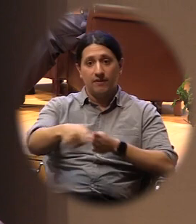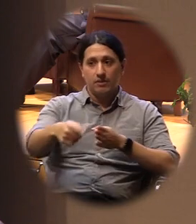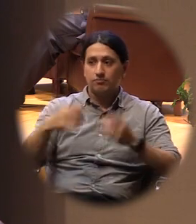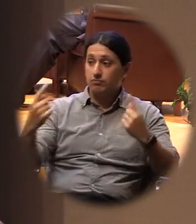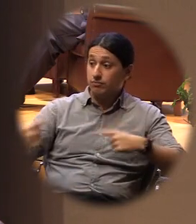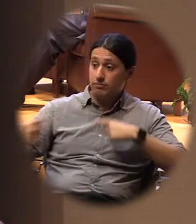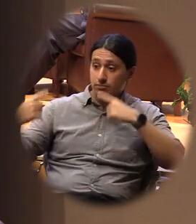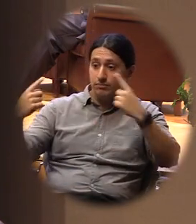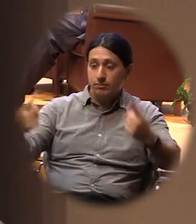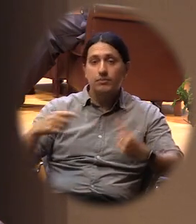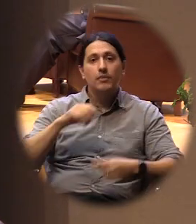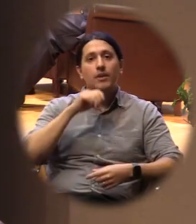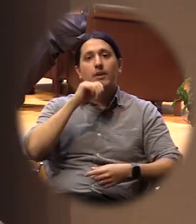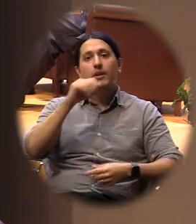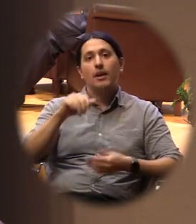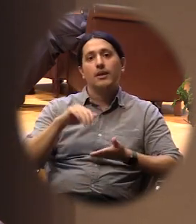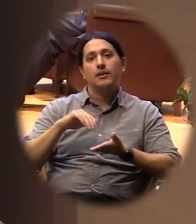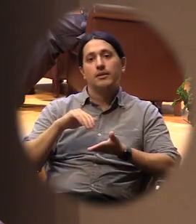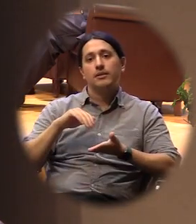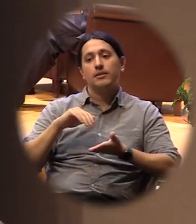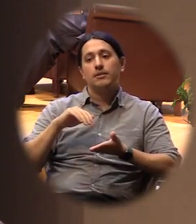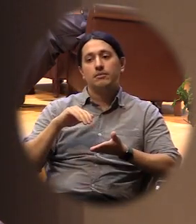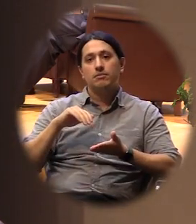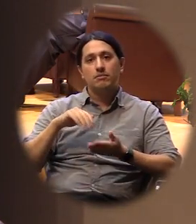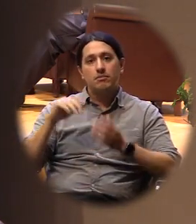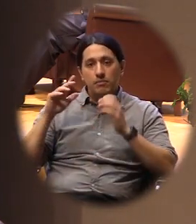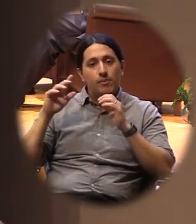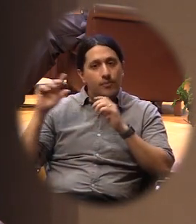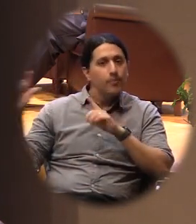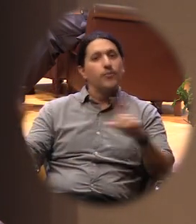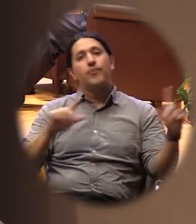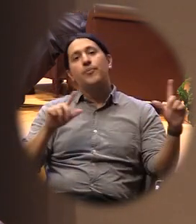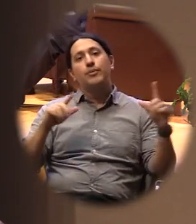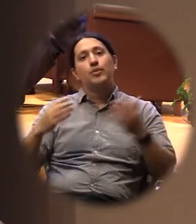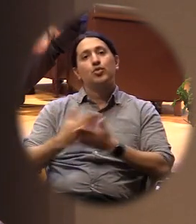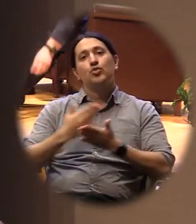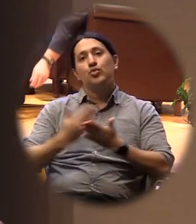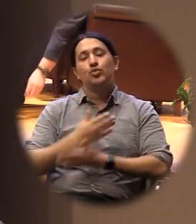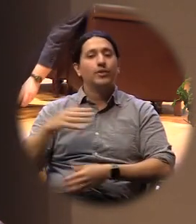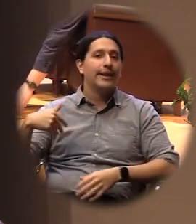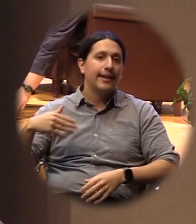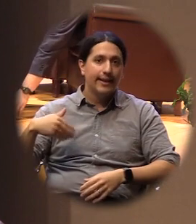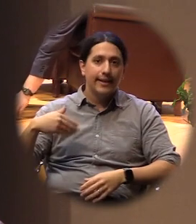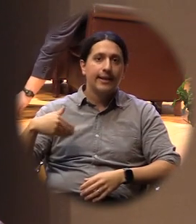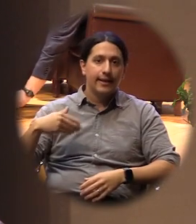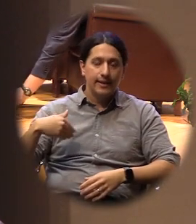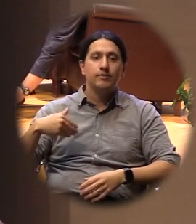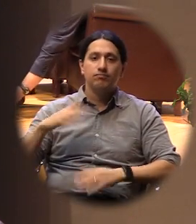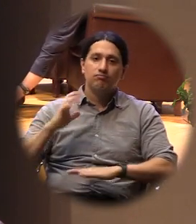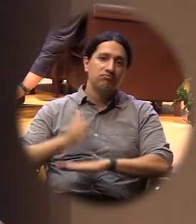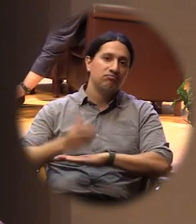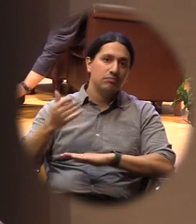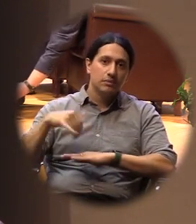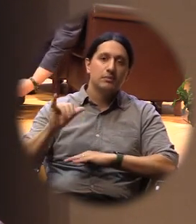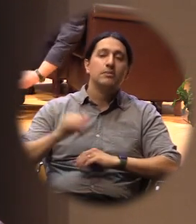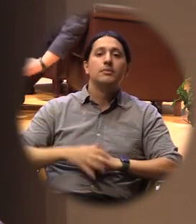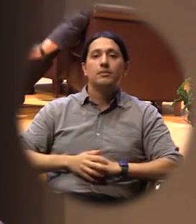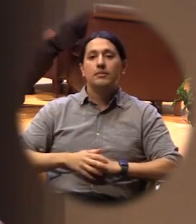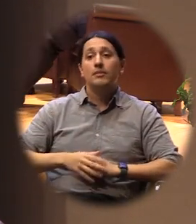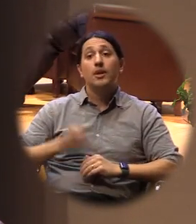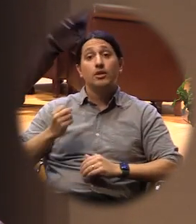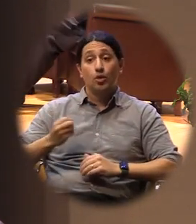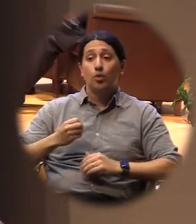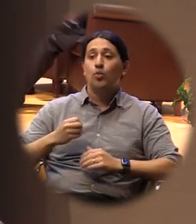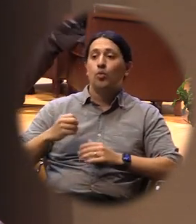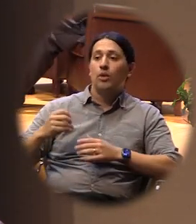concept um so an awful lot of what we think of as developmental psychology and cognitive psychology